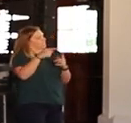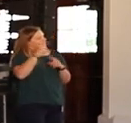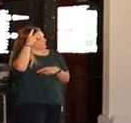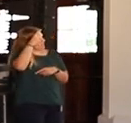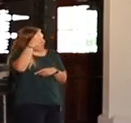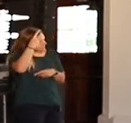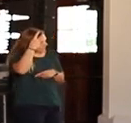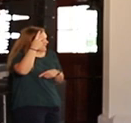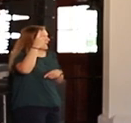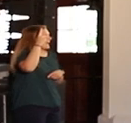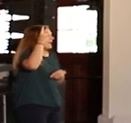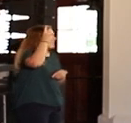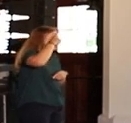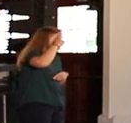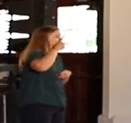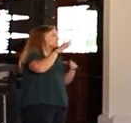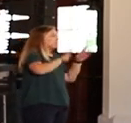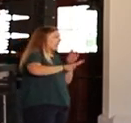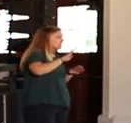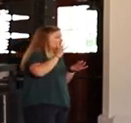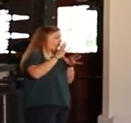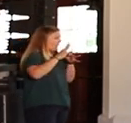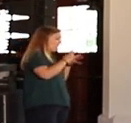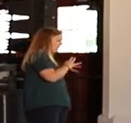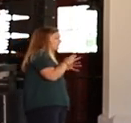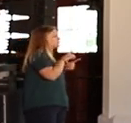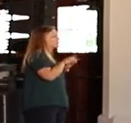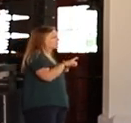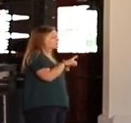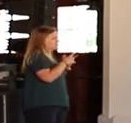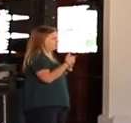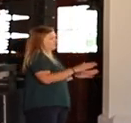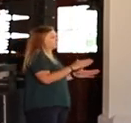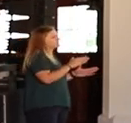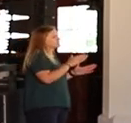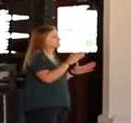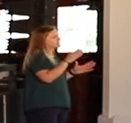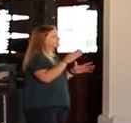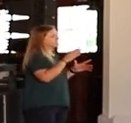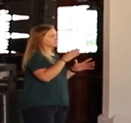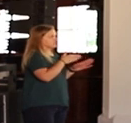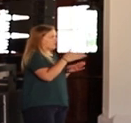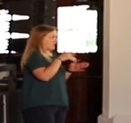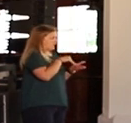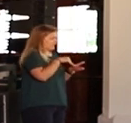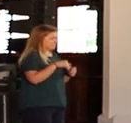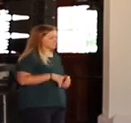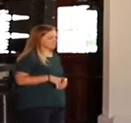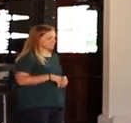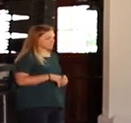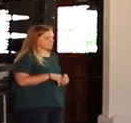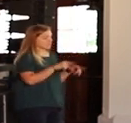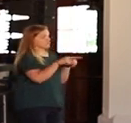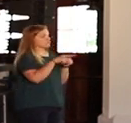philosophy, from politics, to biology. All of this knowledge can be brought to bear on the environmental challenges of our times.